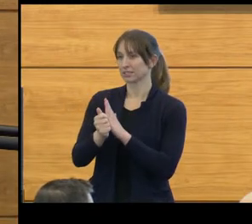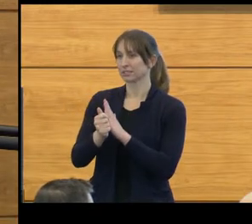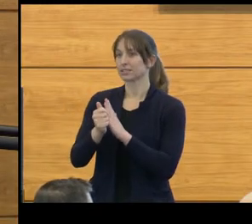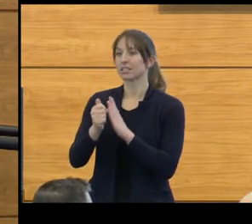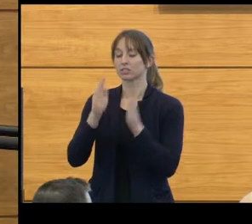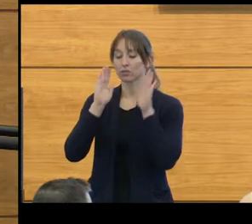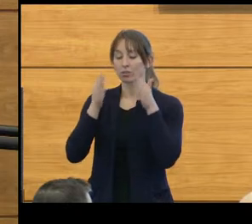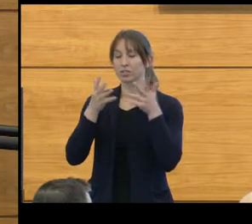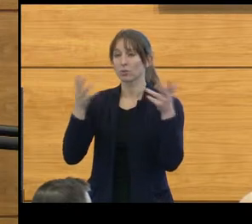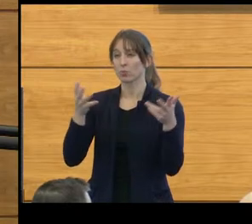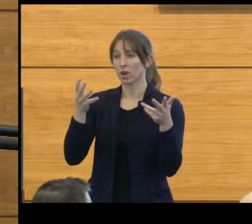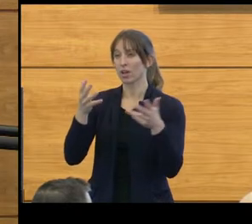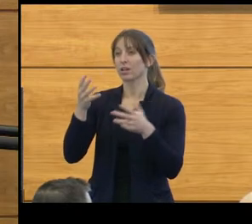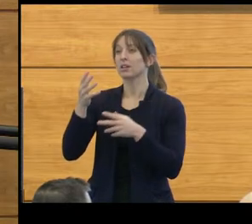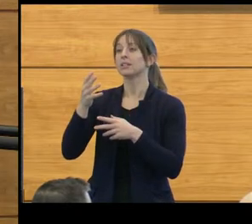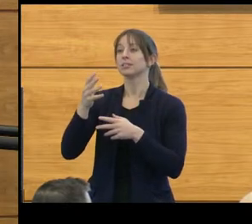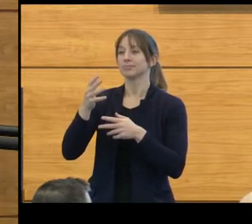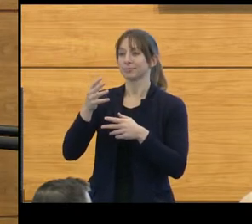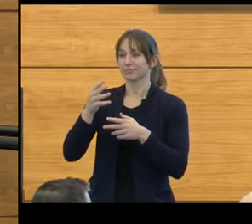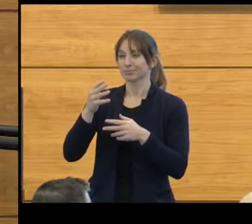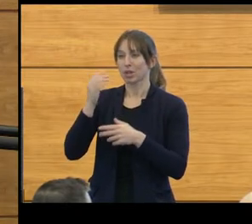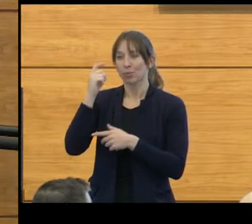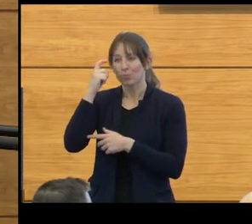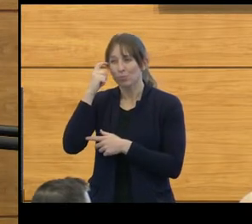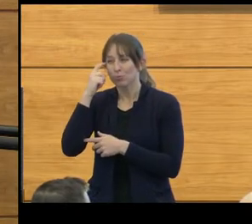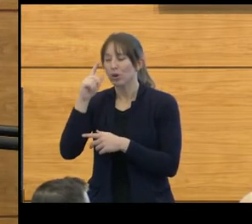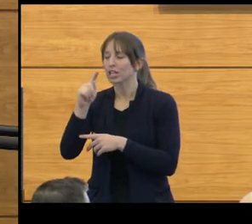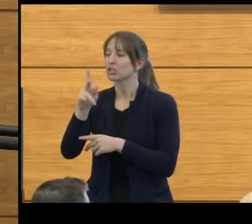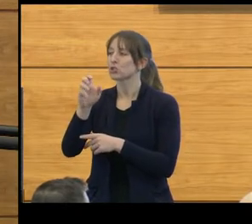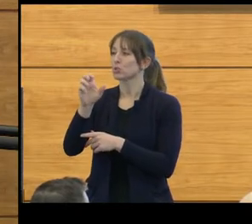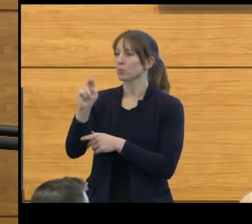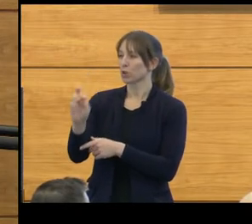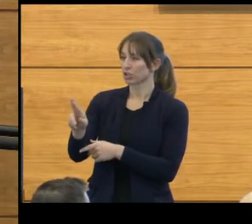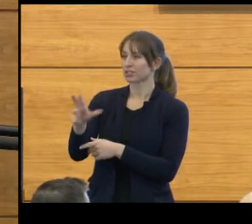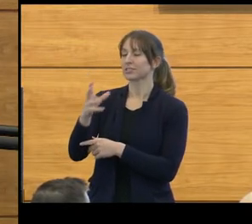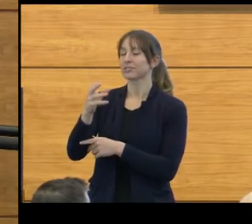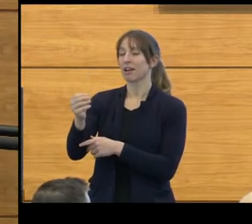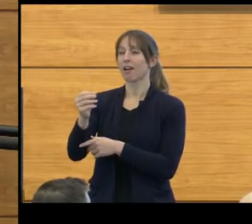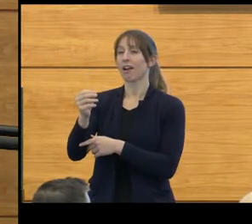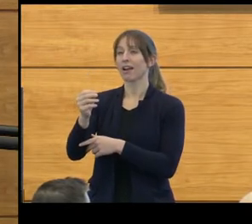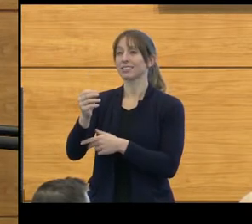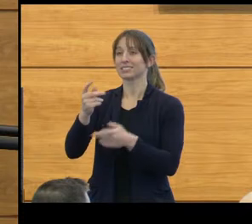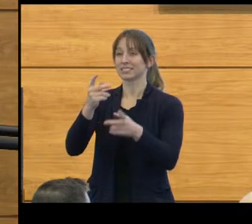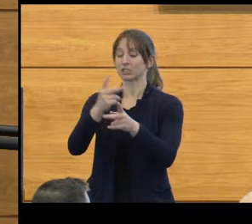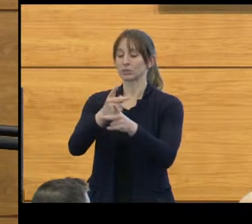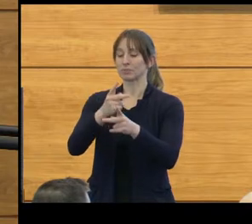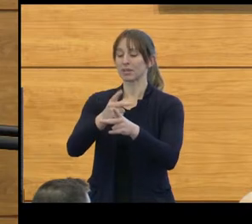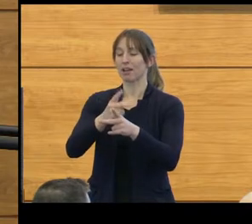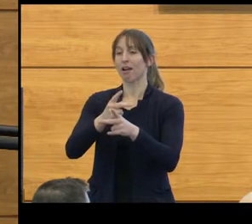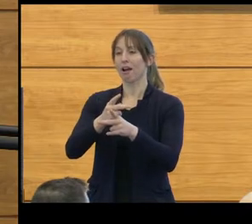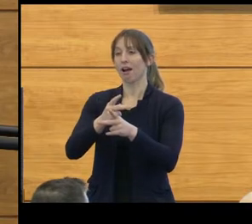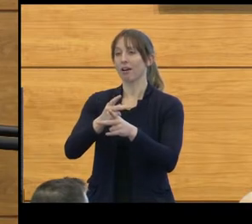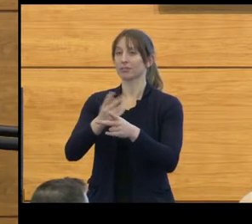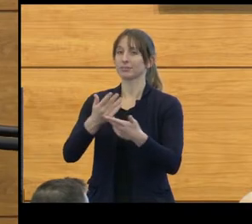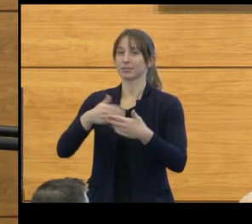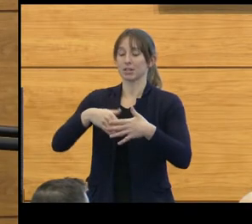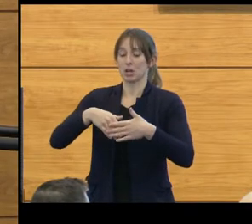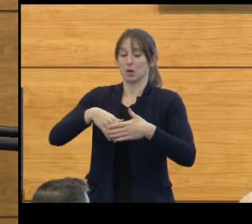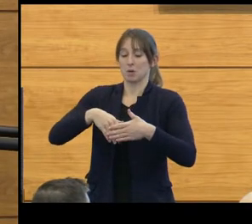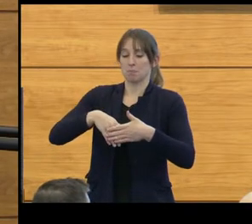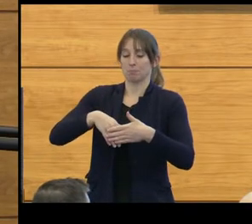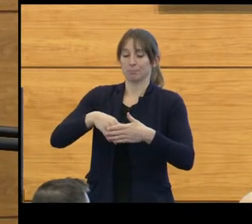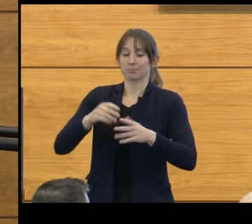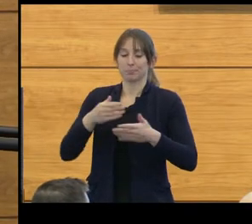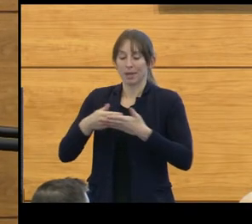tumors, diagnosis, and the treatment of congenital spine and brain conditions, and